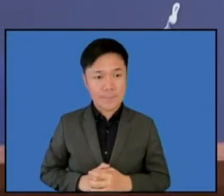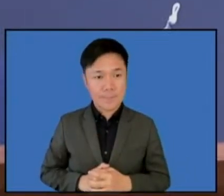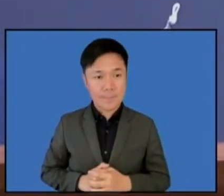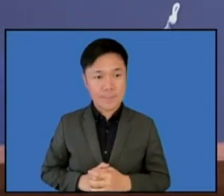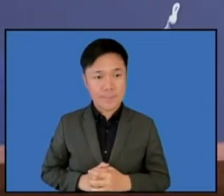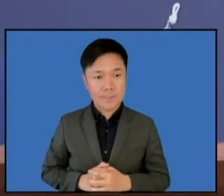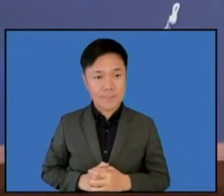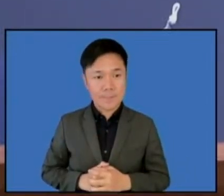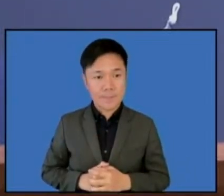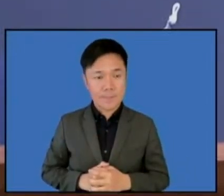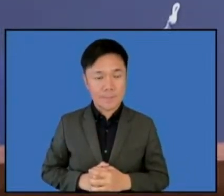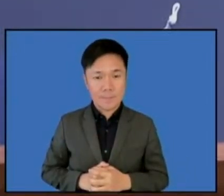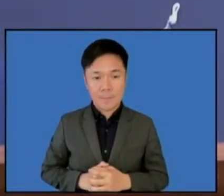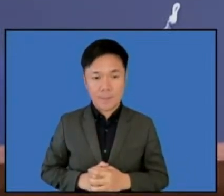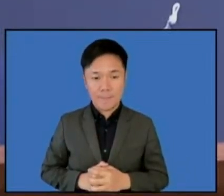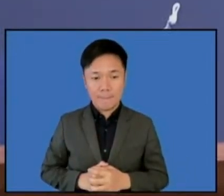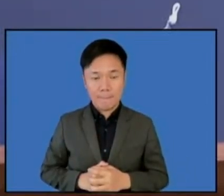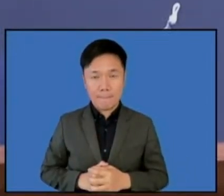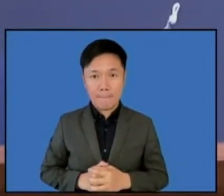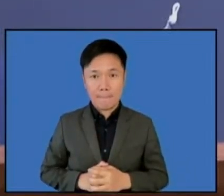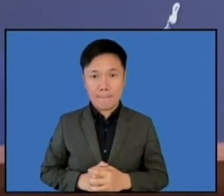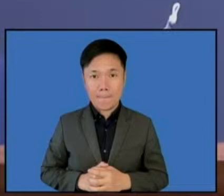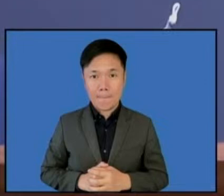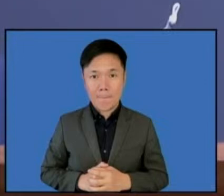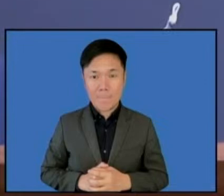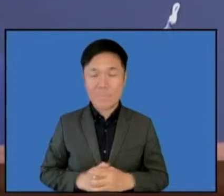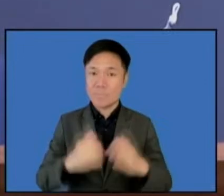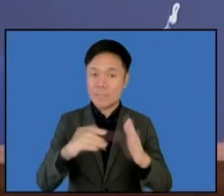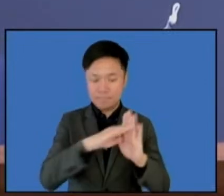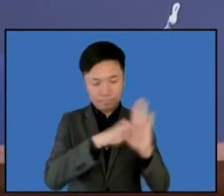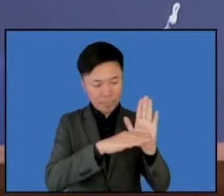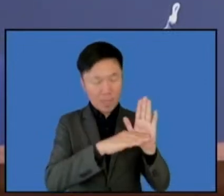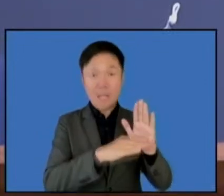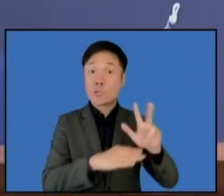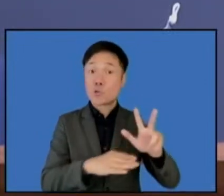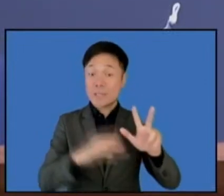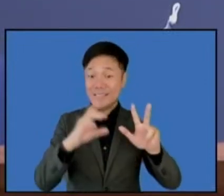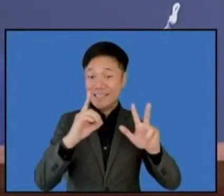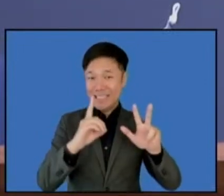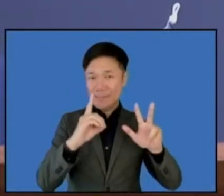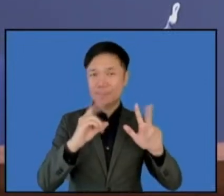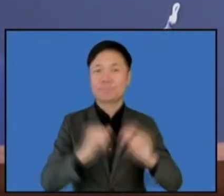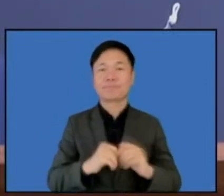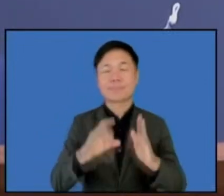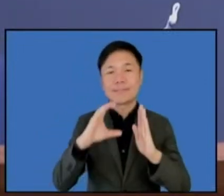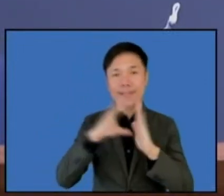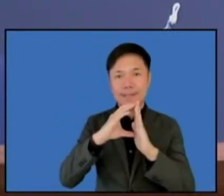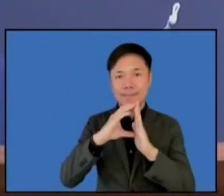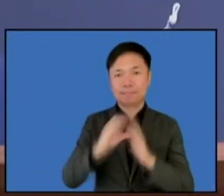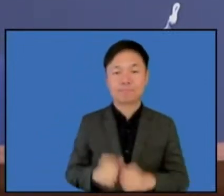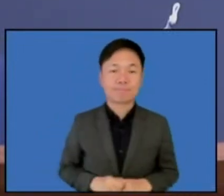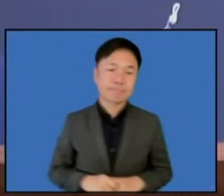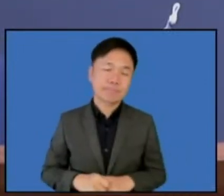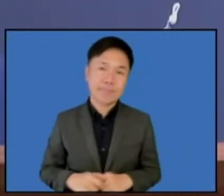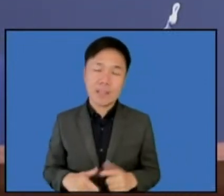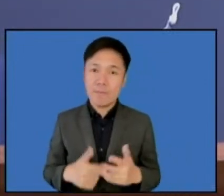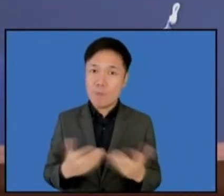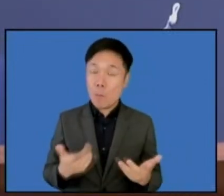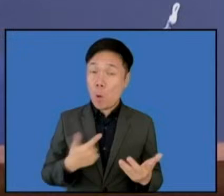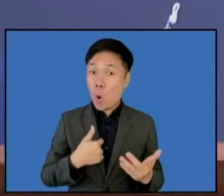So now we will take up Agenda Item 3D, improving value-driven